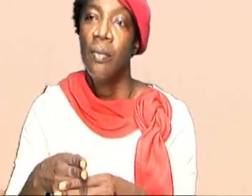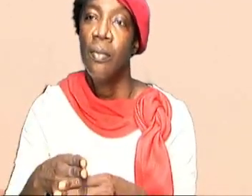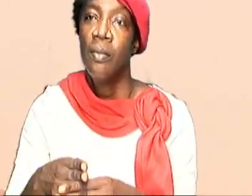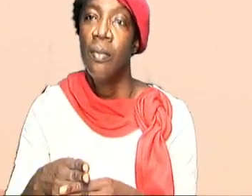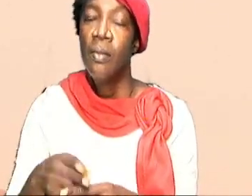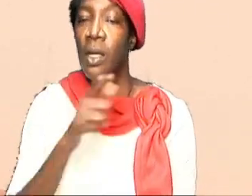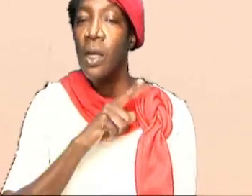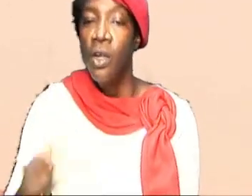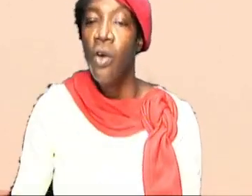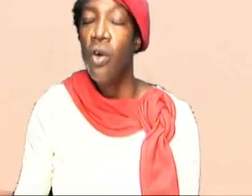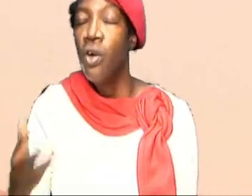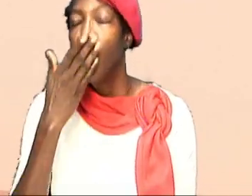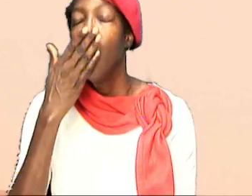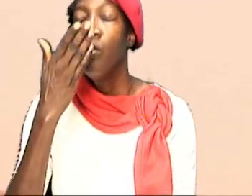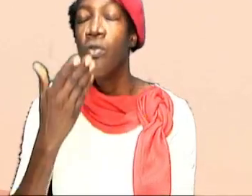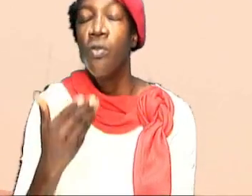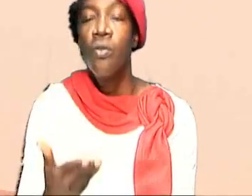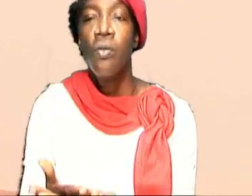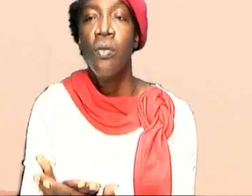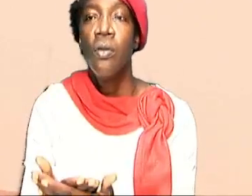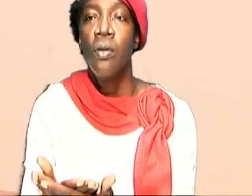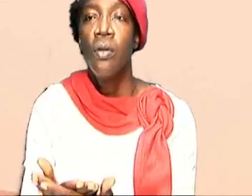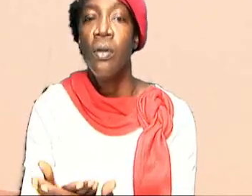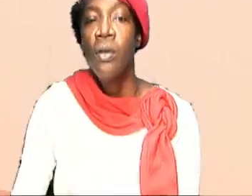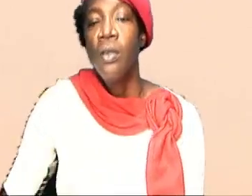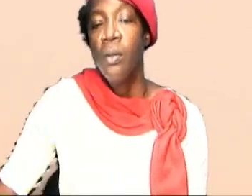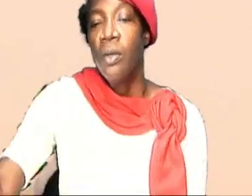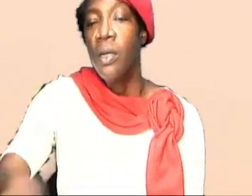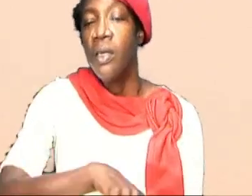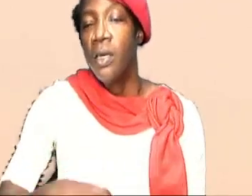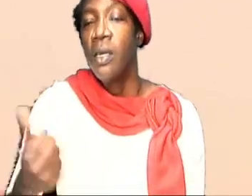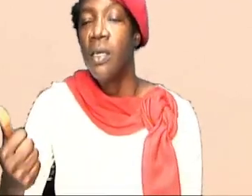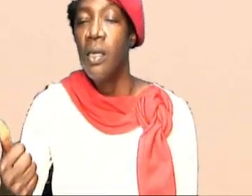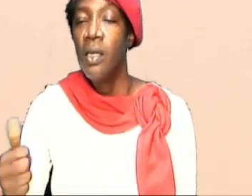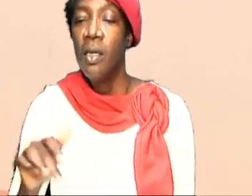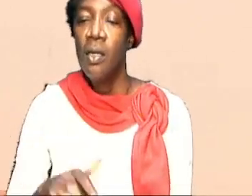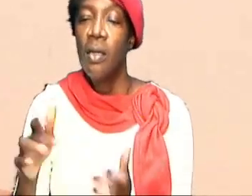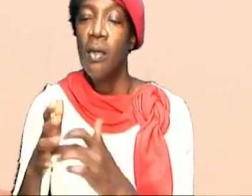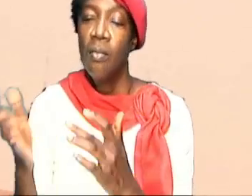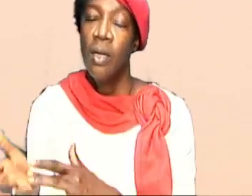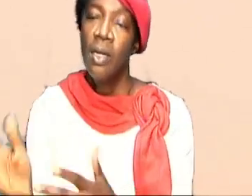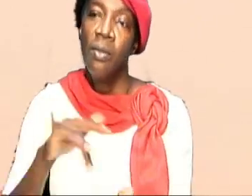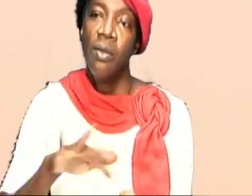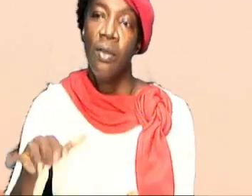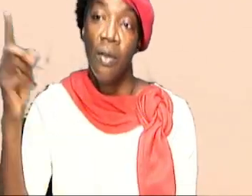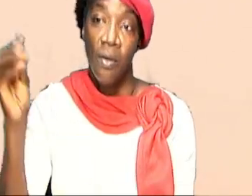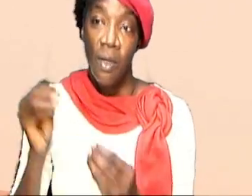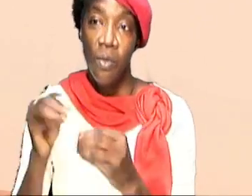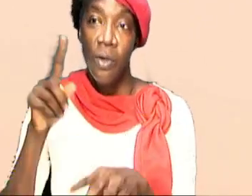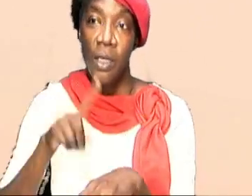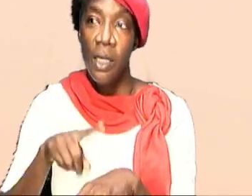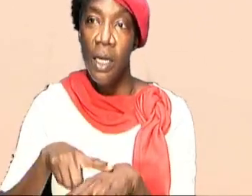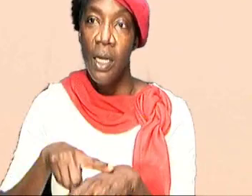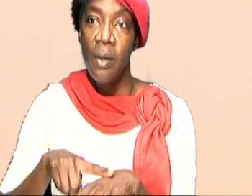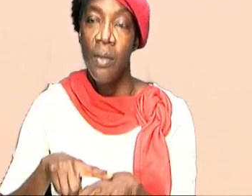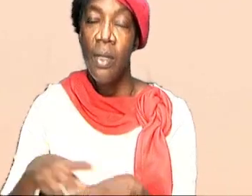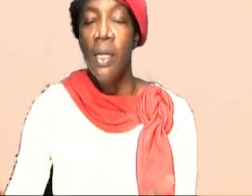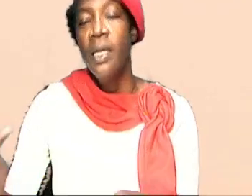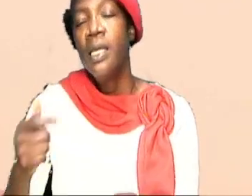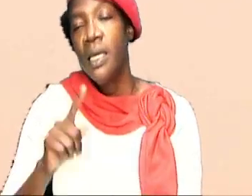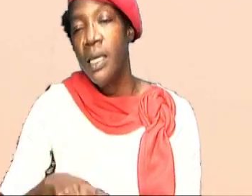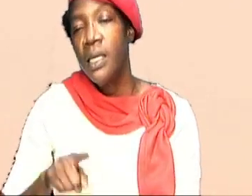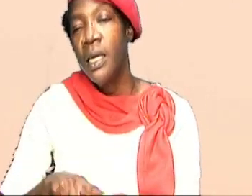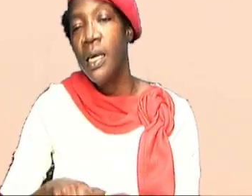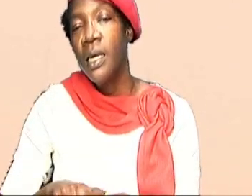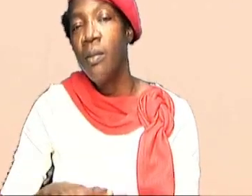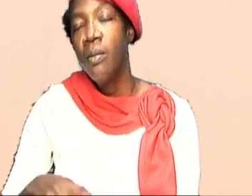is extremely good, you know, to bring us here in another session of Bible study one more time. Let me take this time out to, first